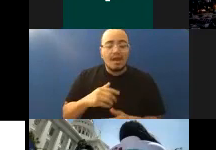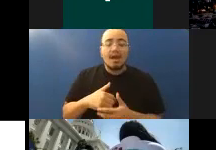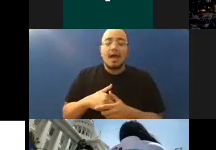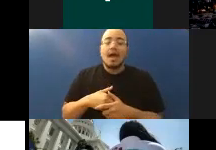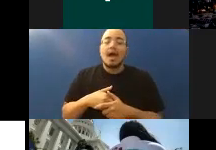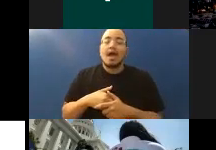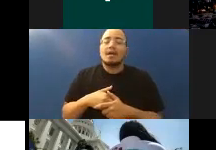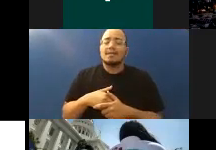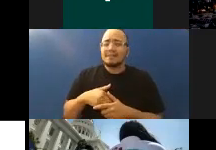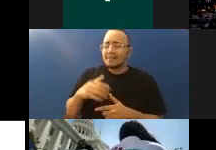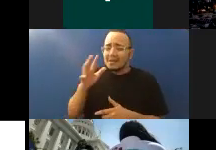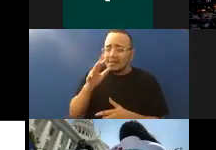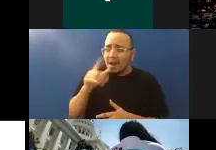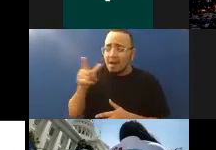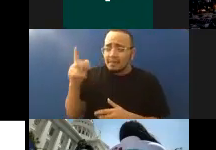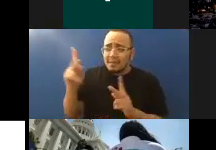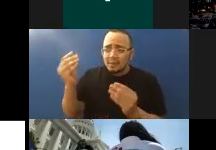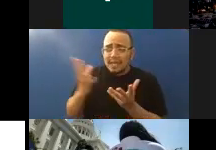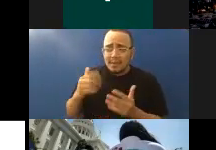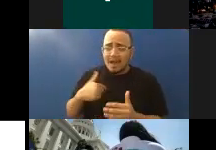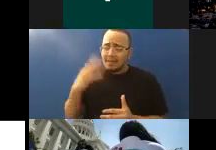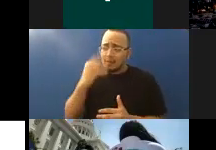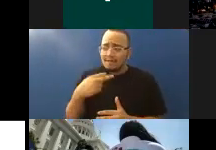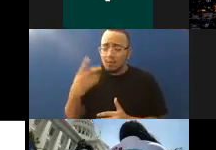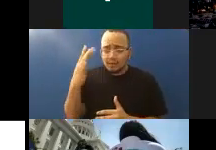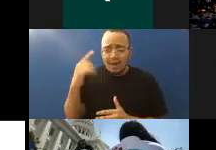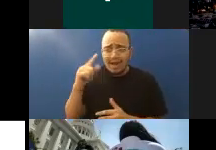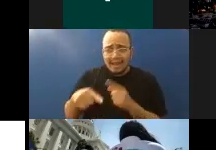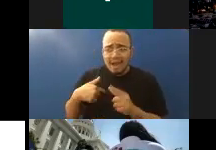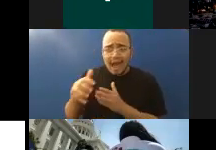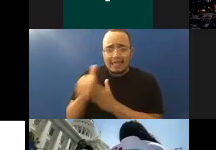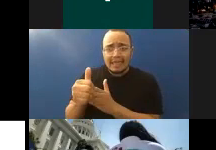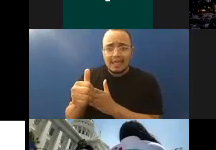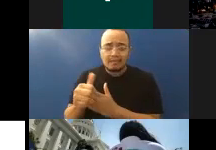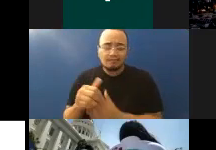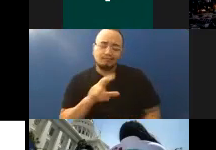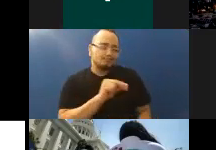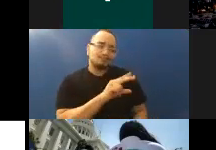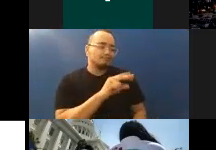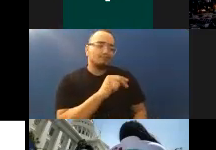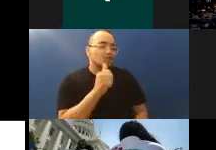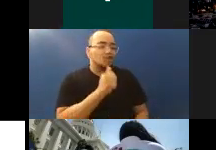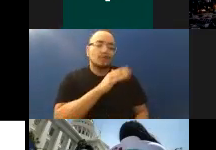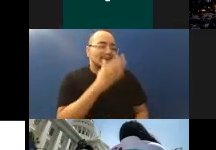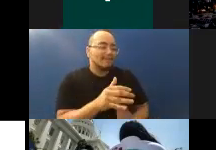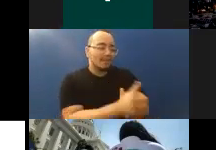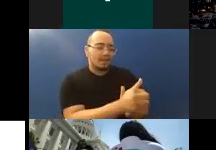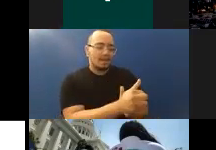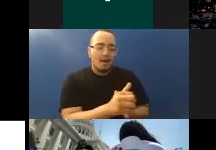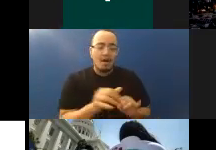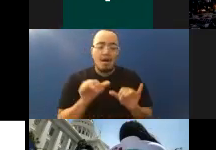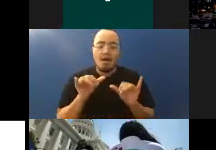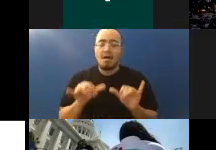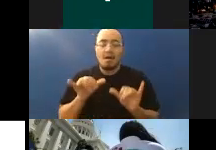told me, girls don't lead prayer. That conversation has never left my mind since I was 5 years